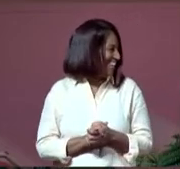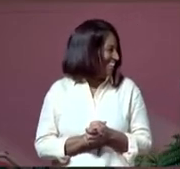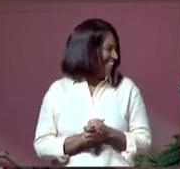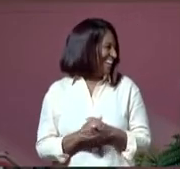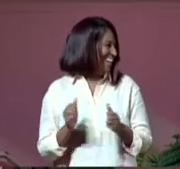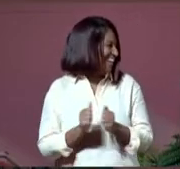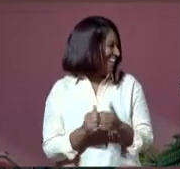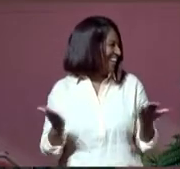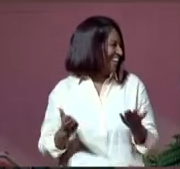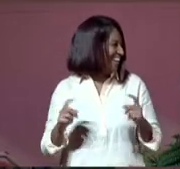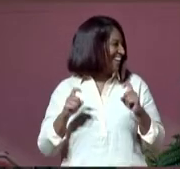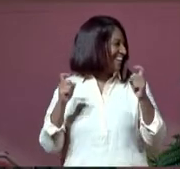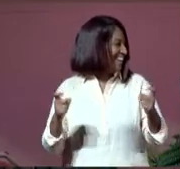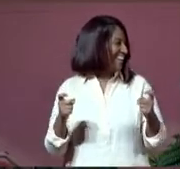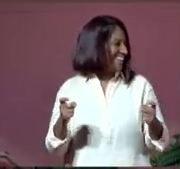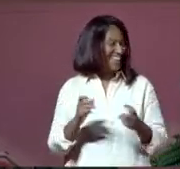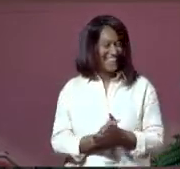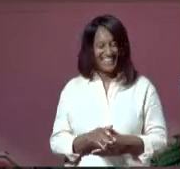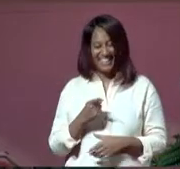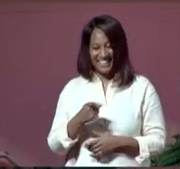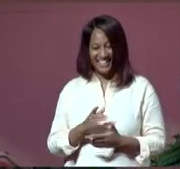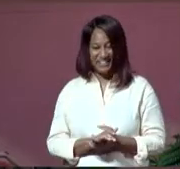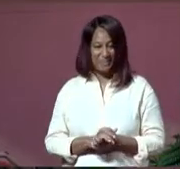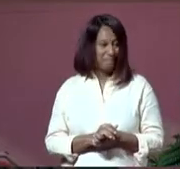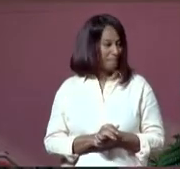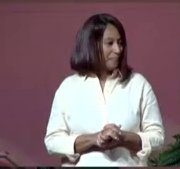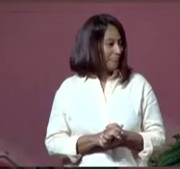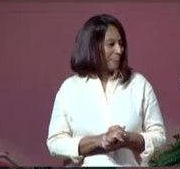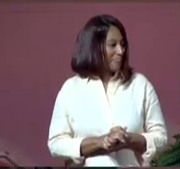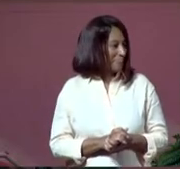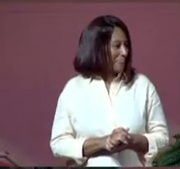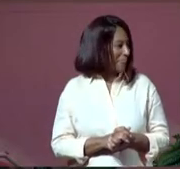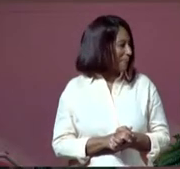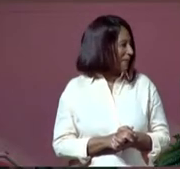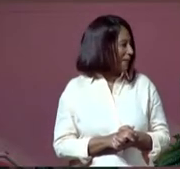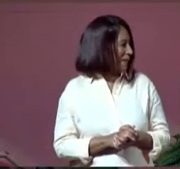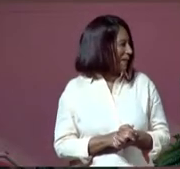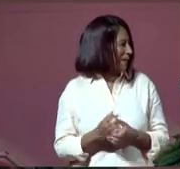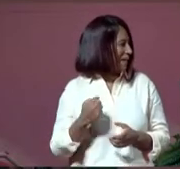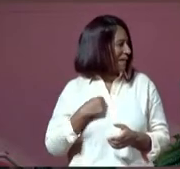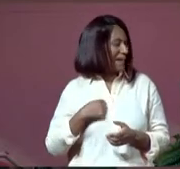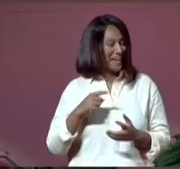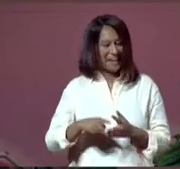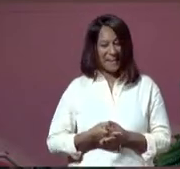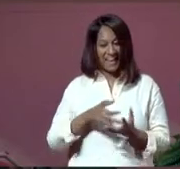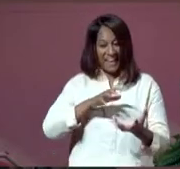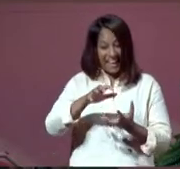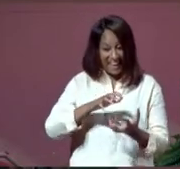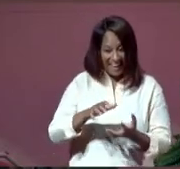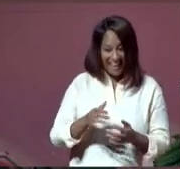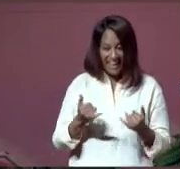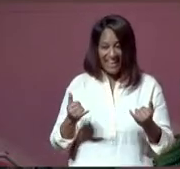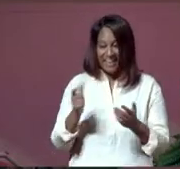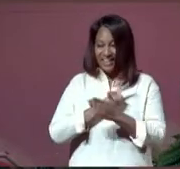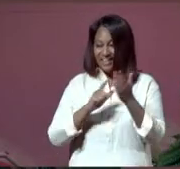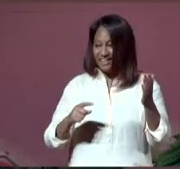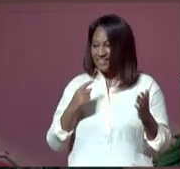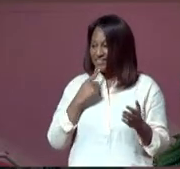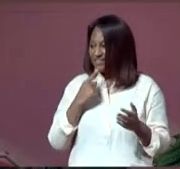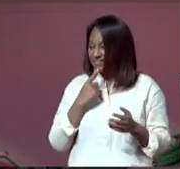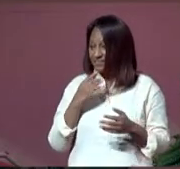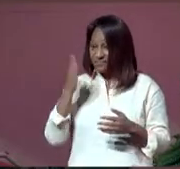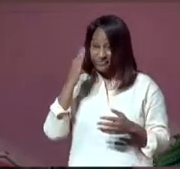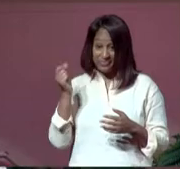With what I gave her. And it just cracked me up. And then the Lord said, "Now, why are